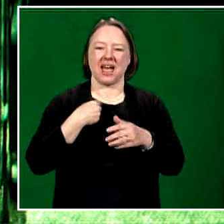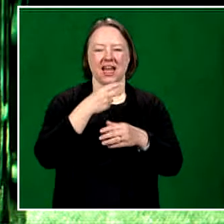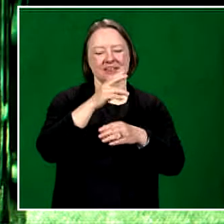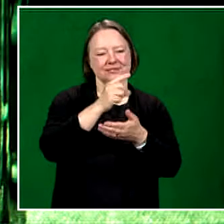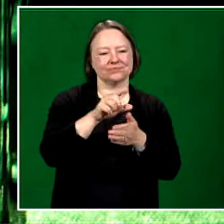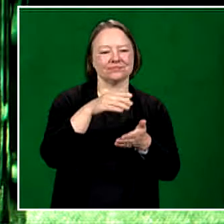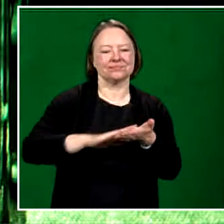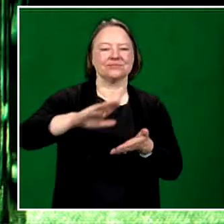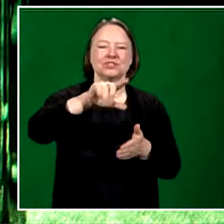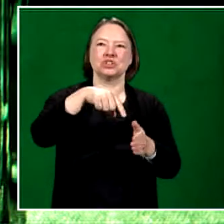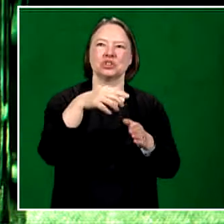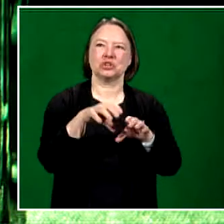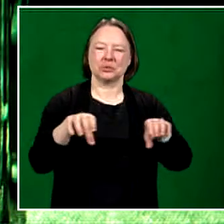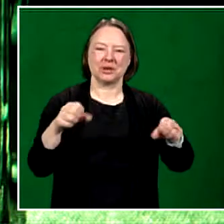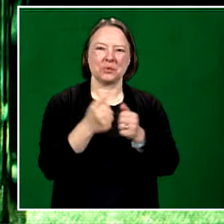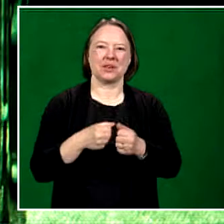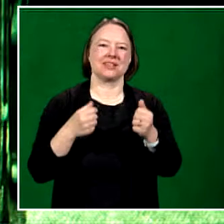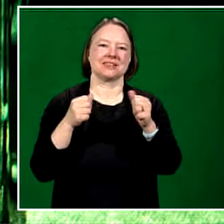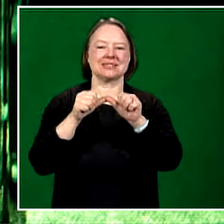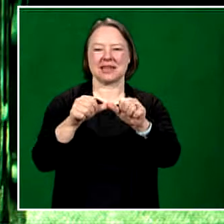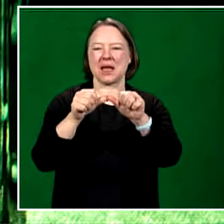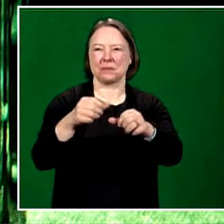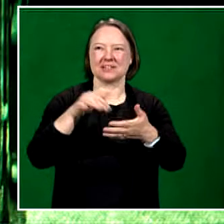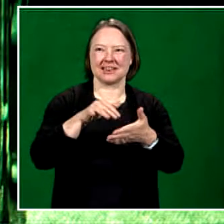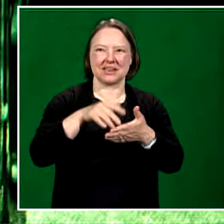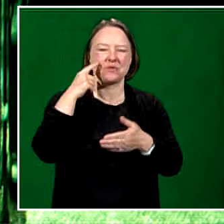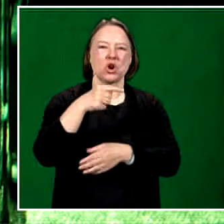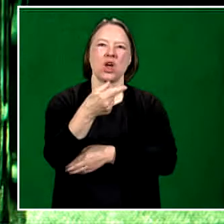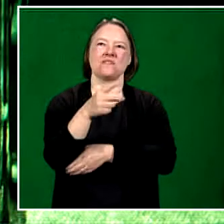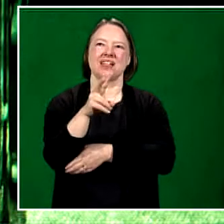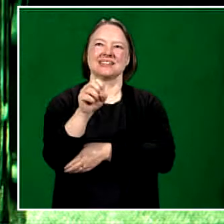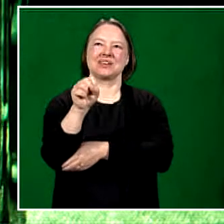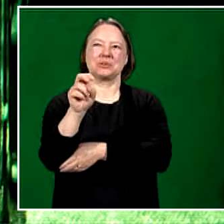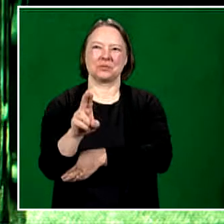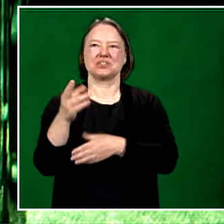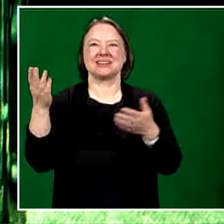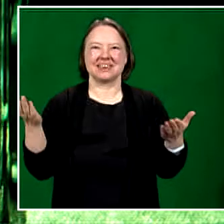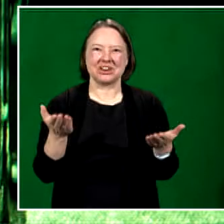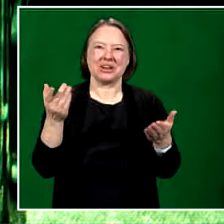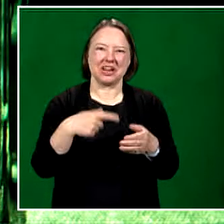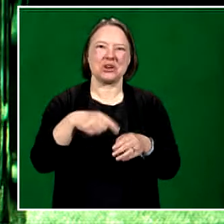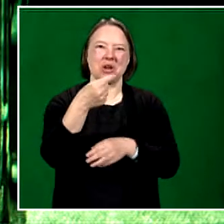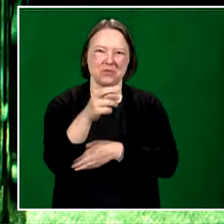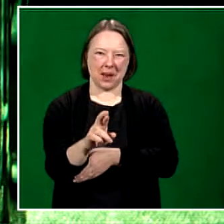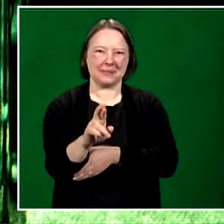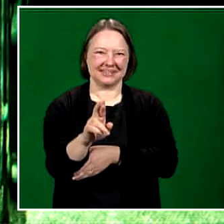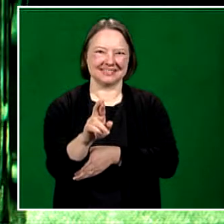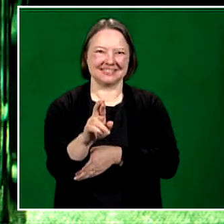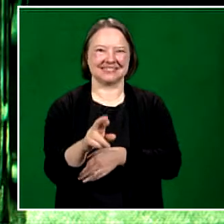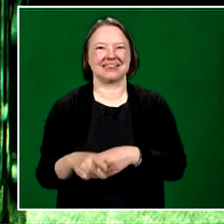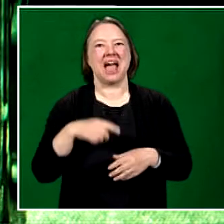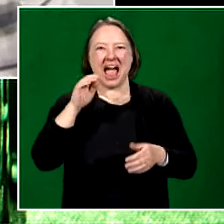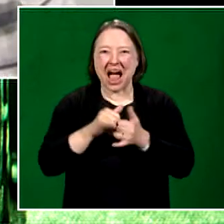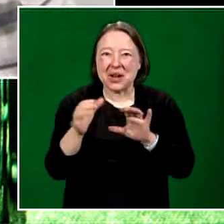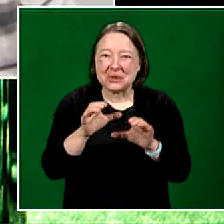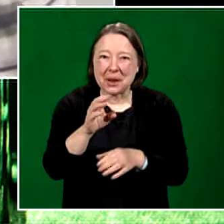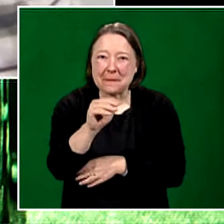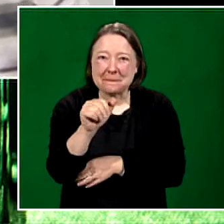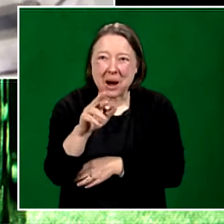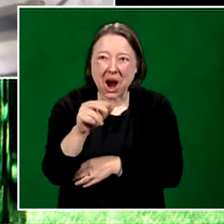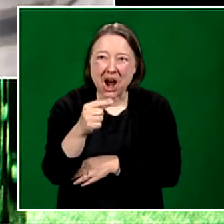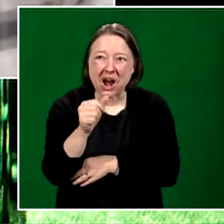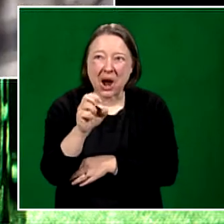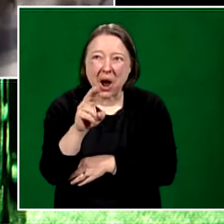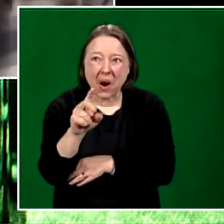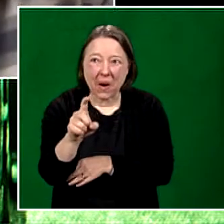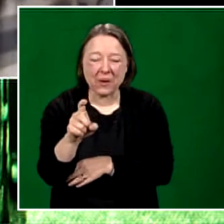environmental and sustainability studies from Grand Valley State University right here in Grand Rapids. How you doing, Margot?